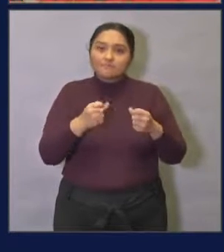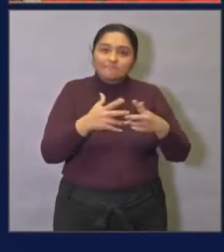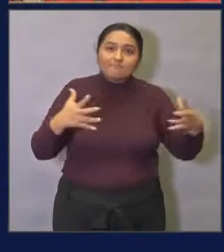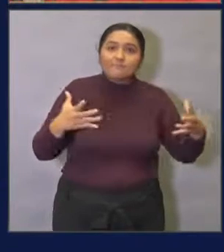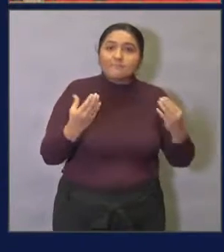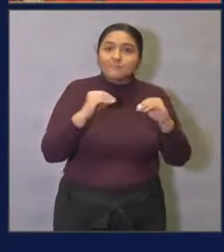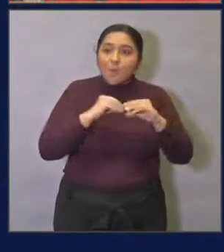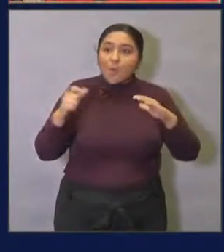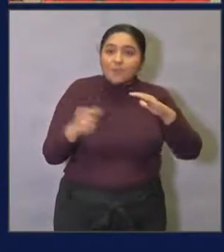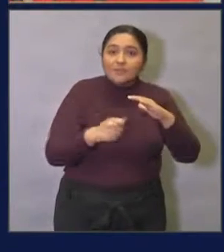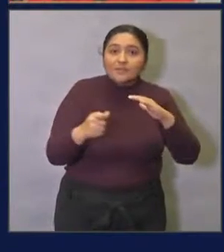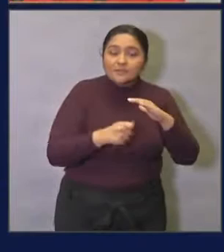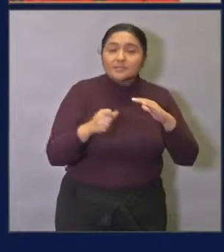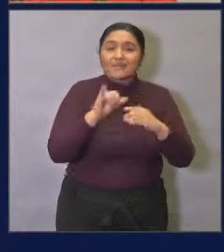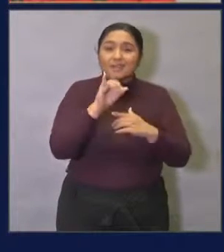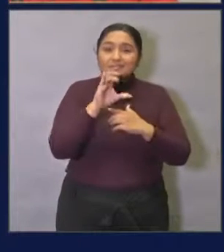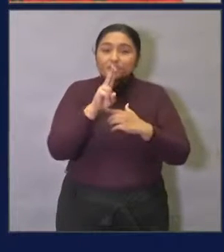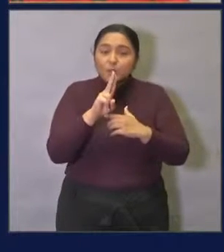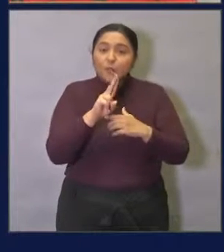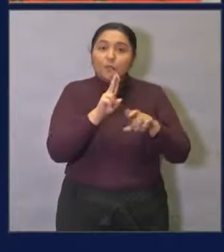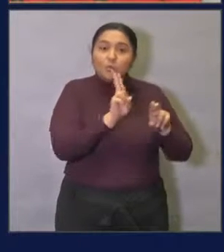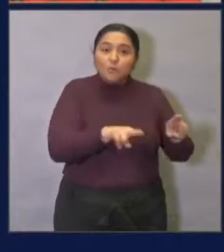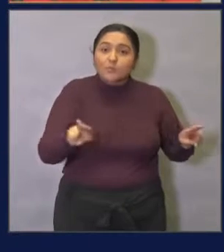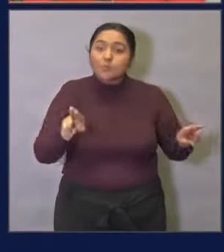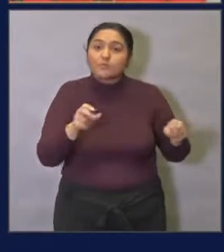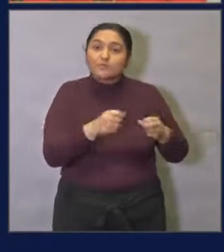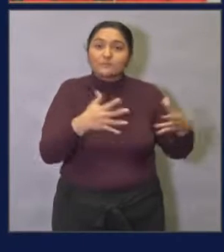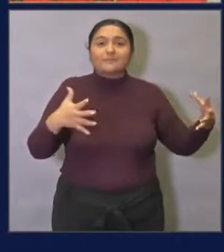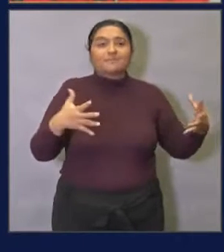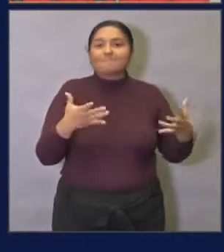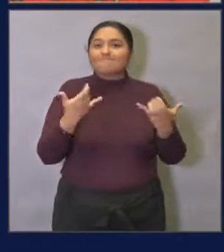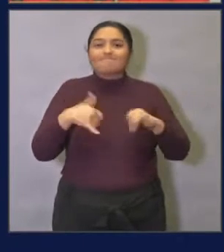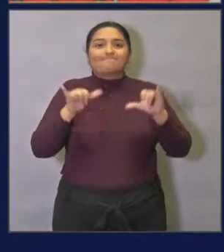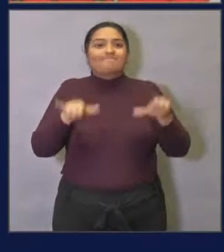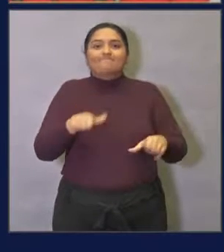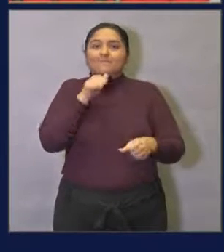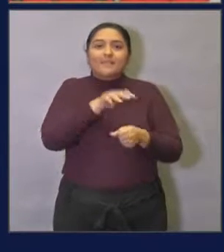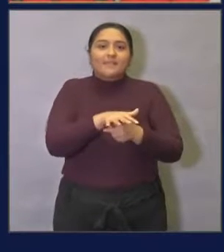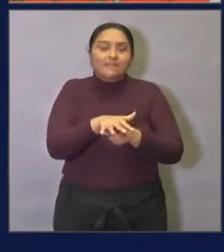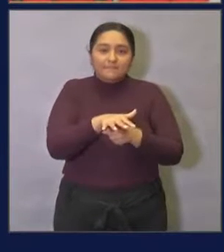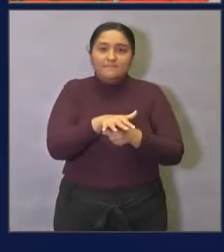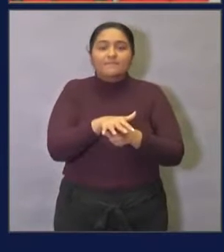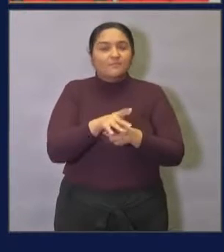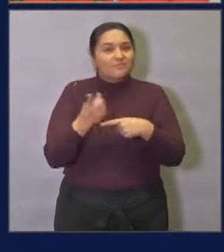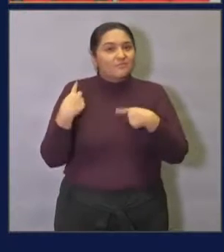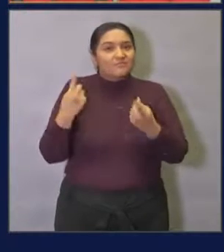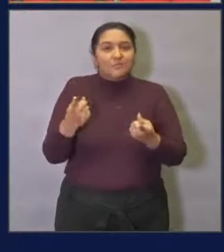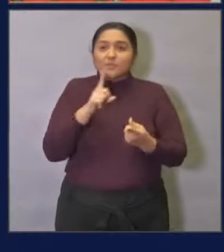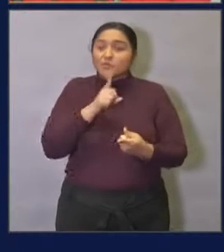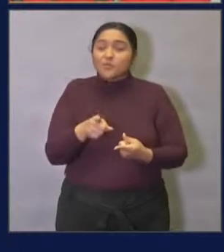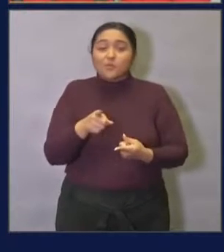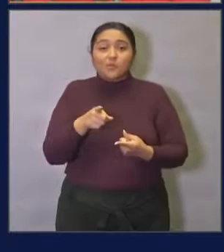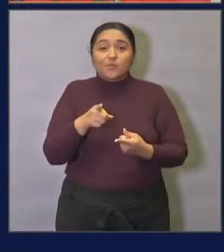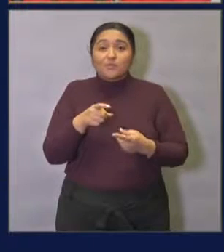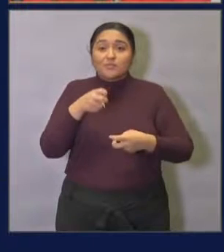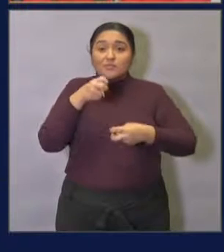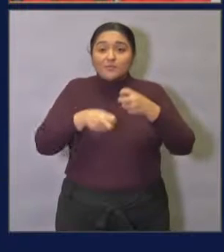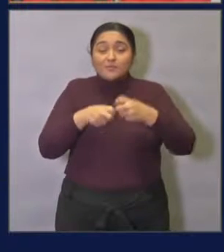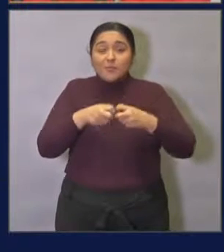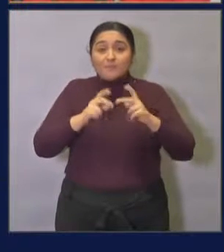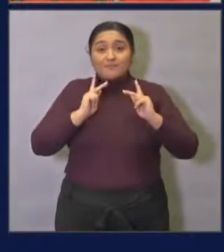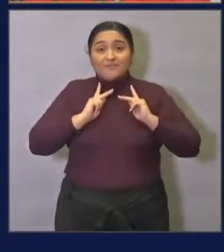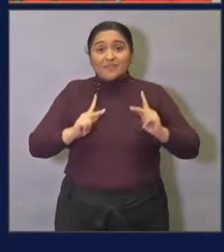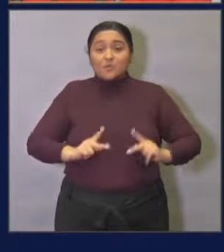capacity and expand the ICUs to every part. As has been true the entire time, the problem is not physical